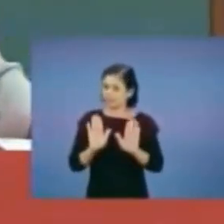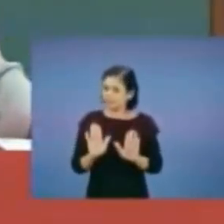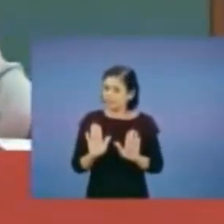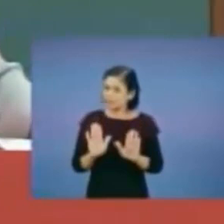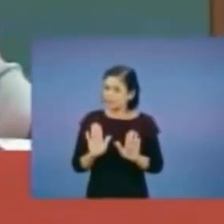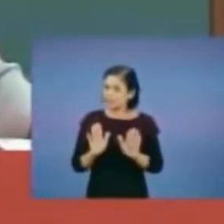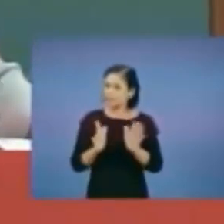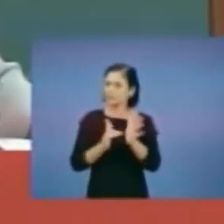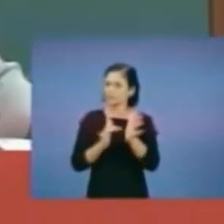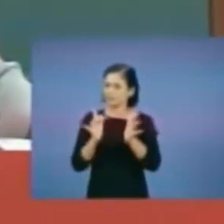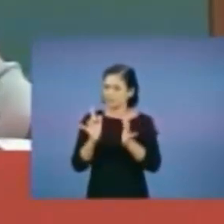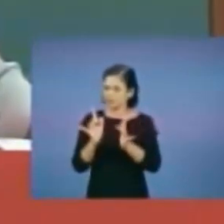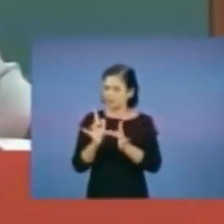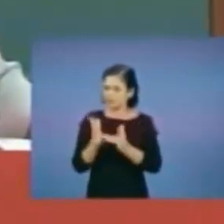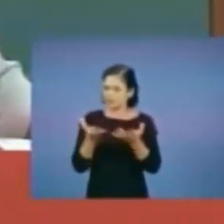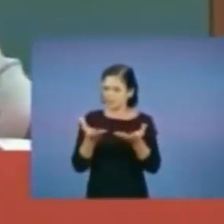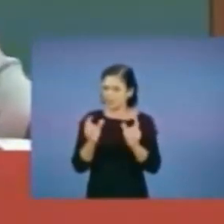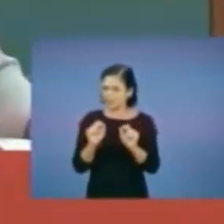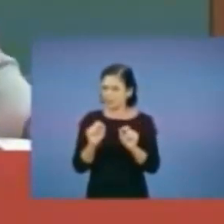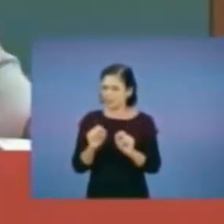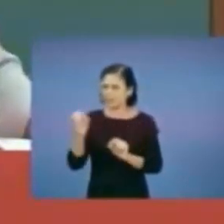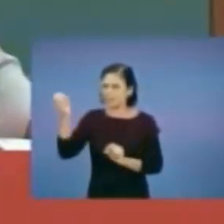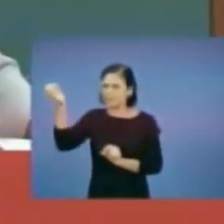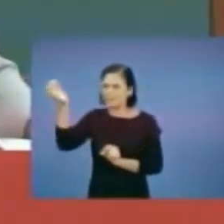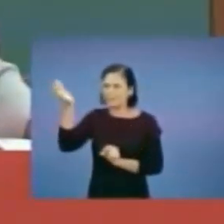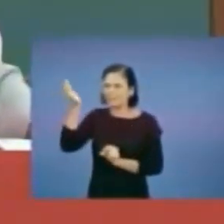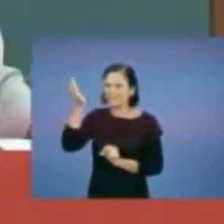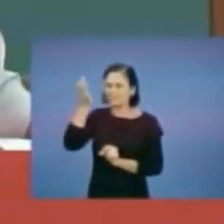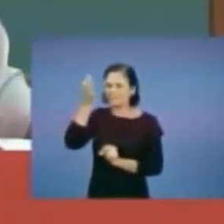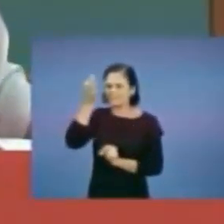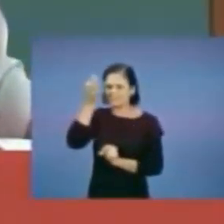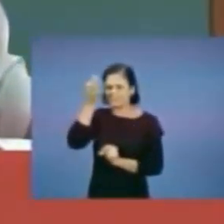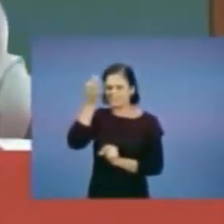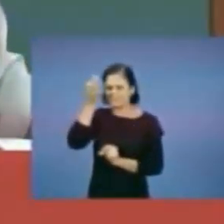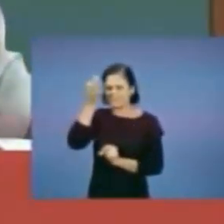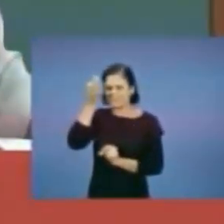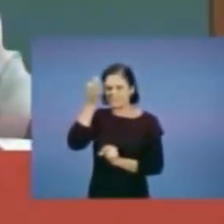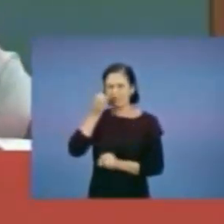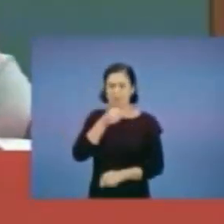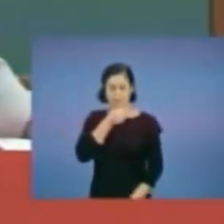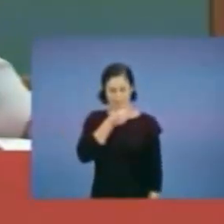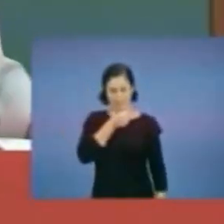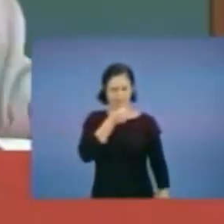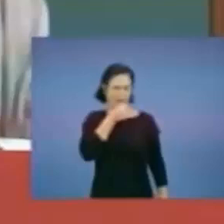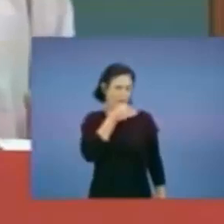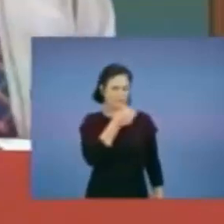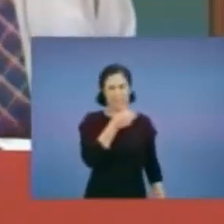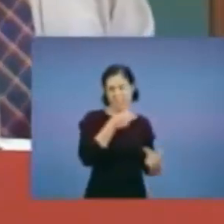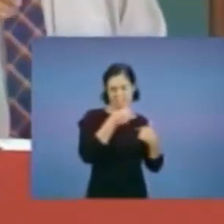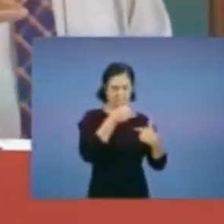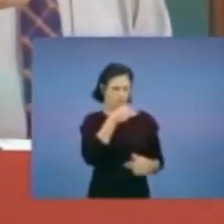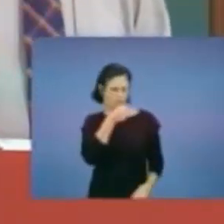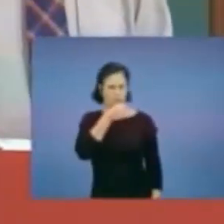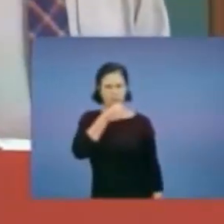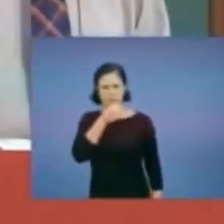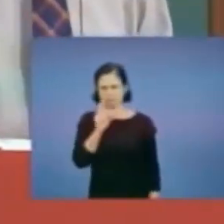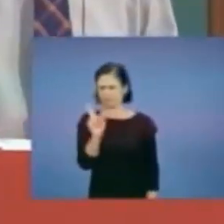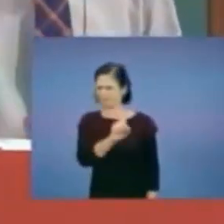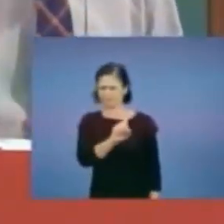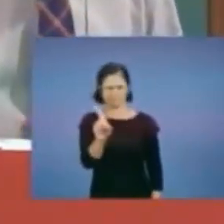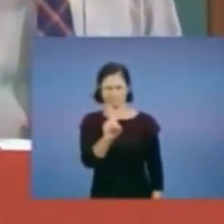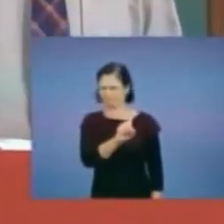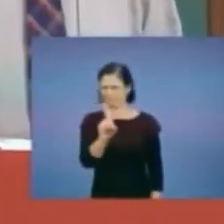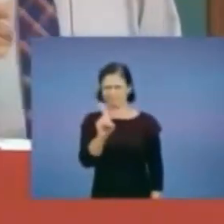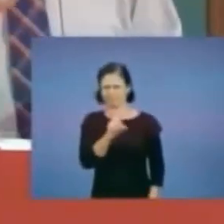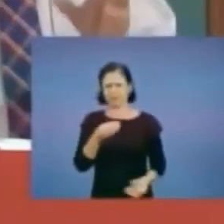beautiful. But Jesus wants to reveal himself not through the microphone. He doesn't